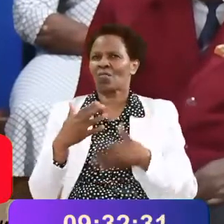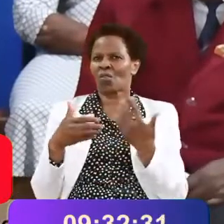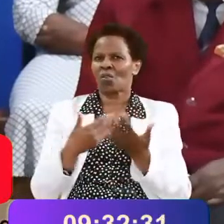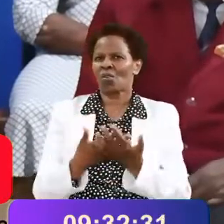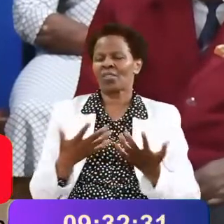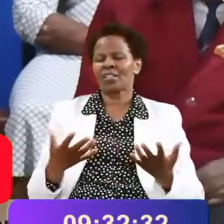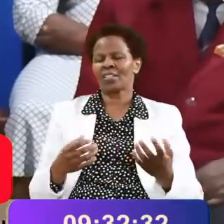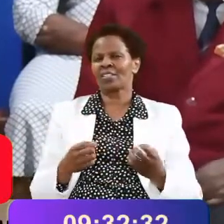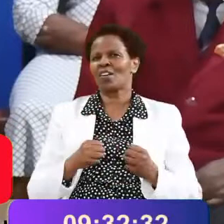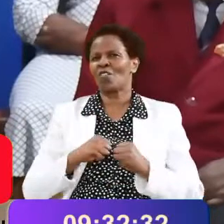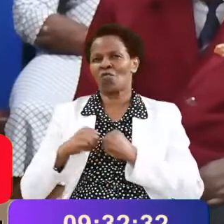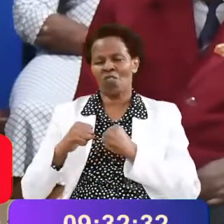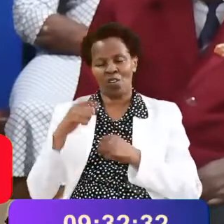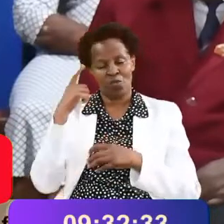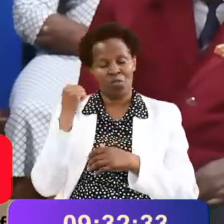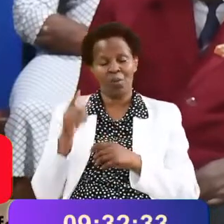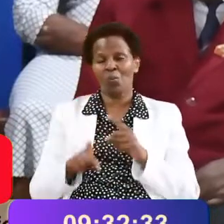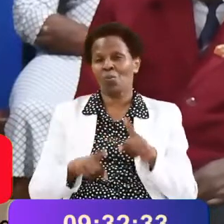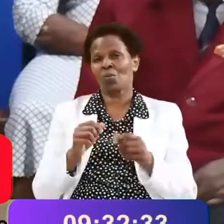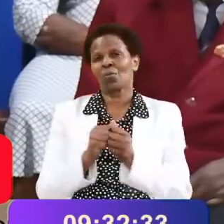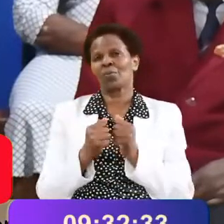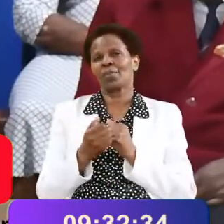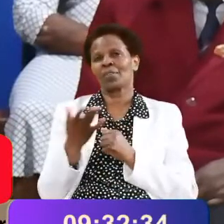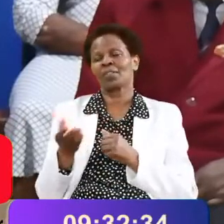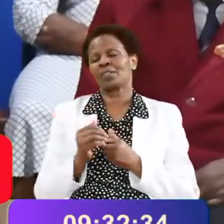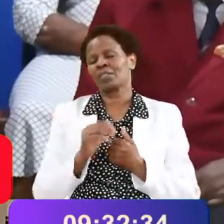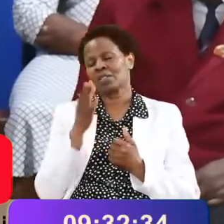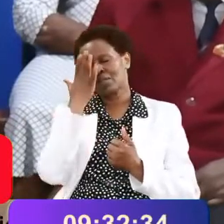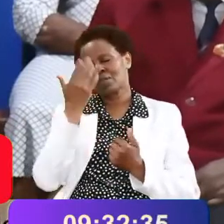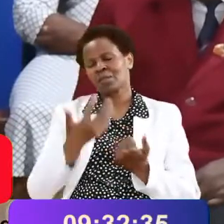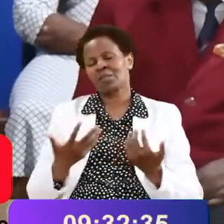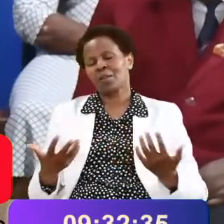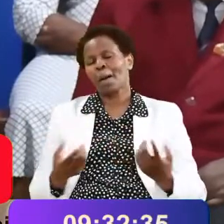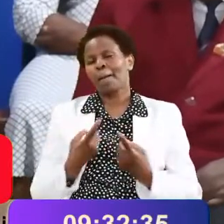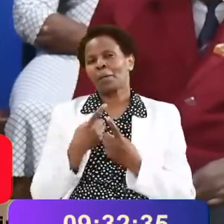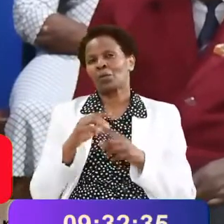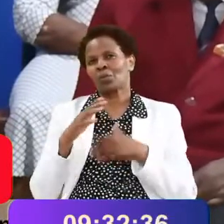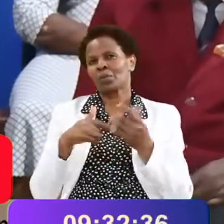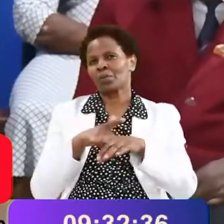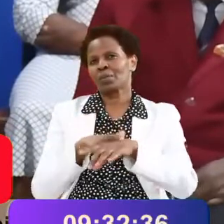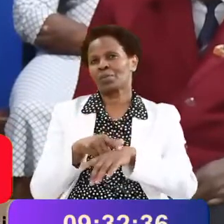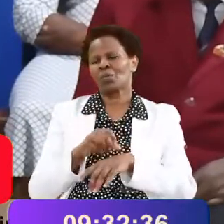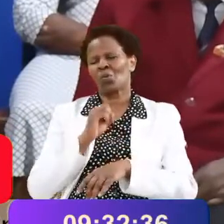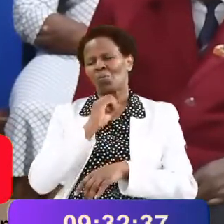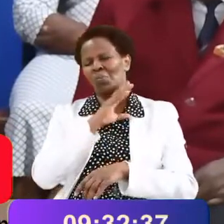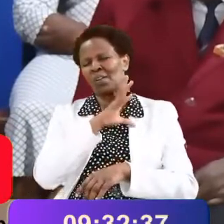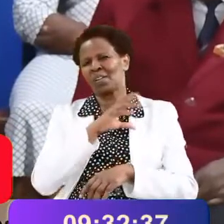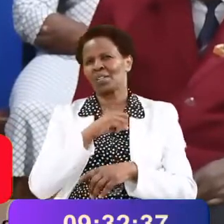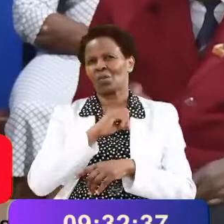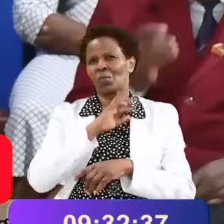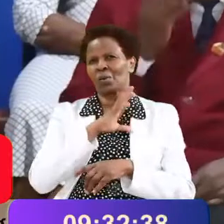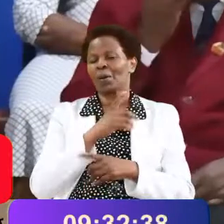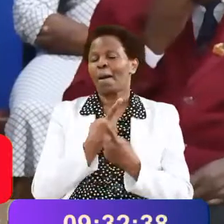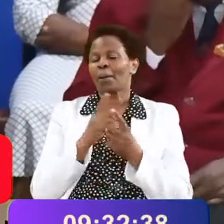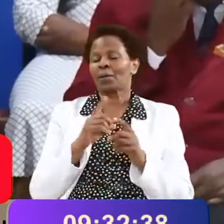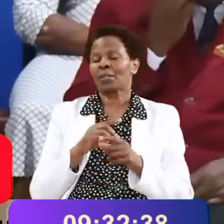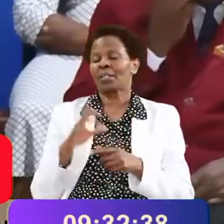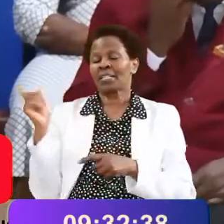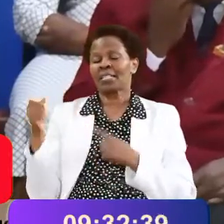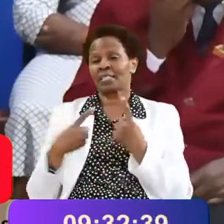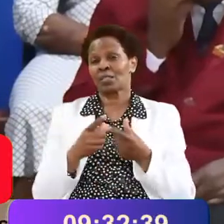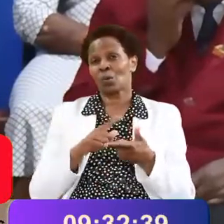their battles. He was walking with them. But they were complaining all the time. But when we are content, then we will